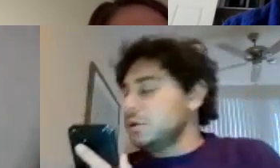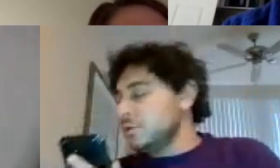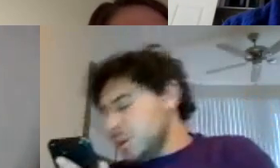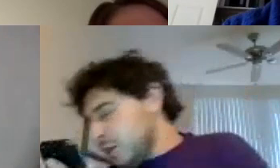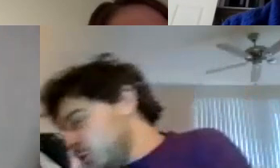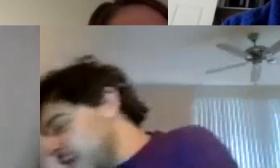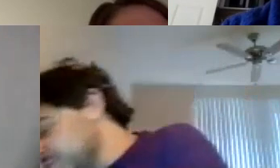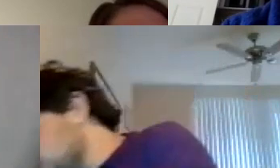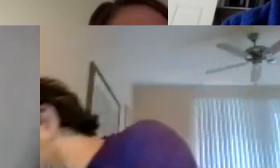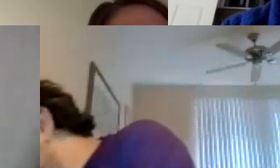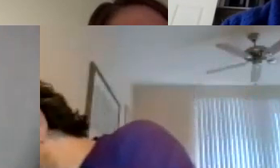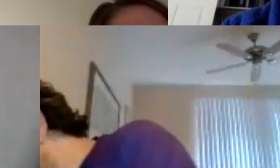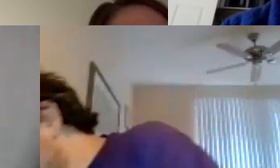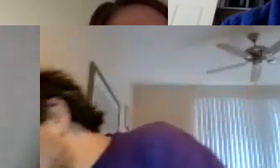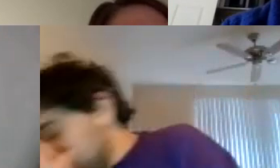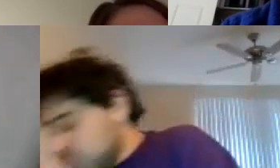844-542-8201.